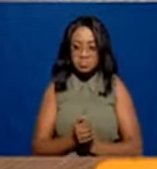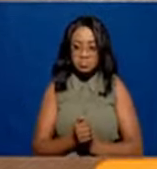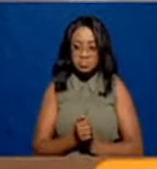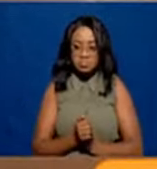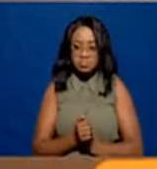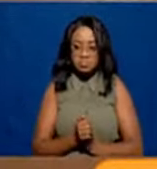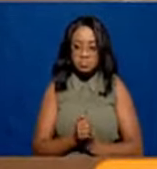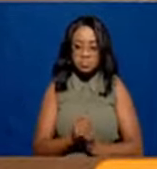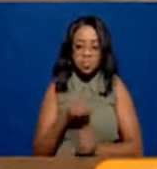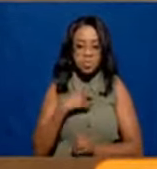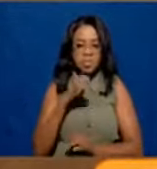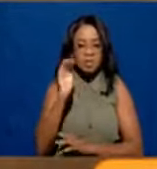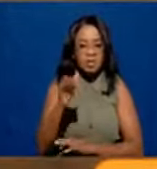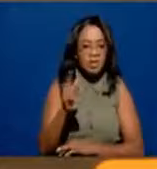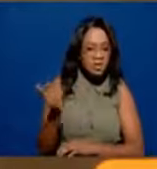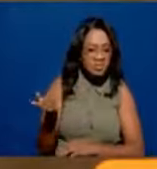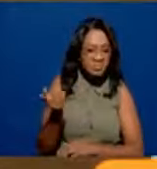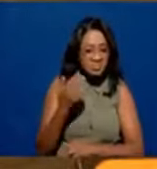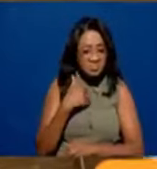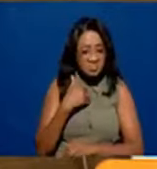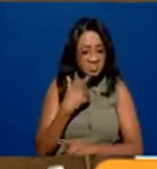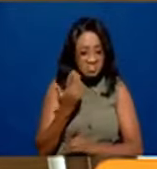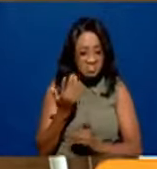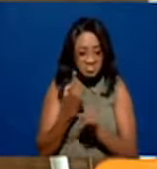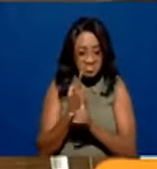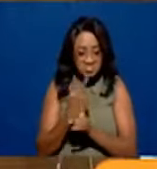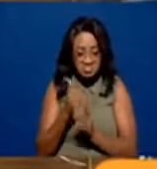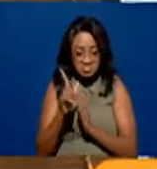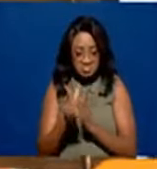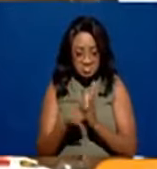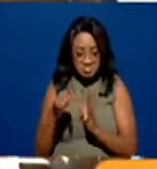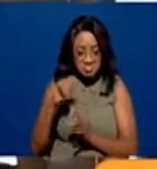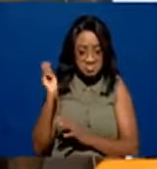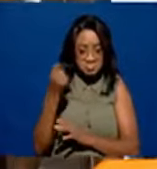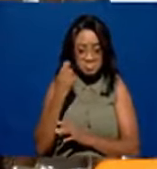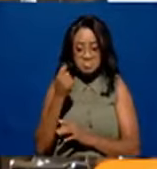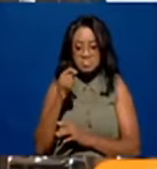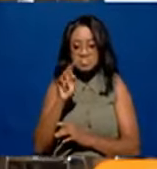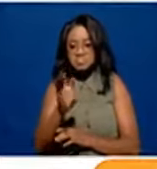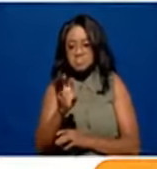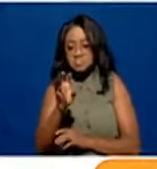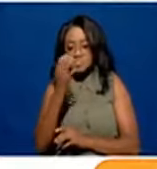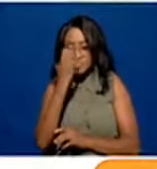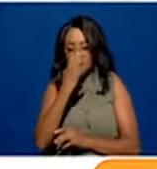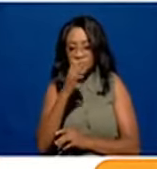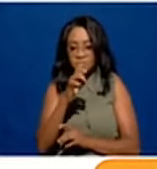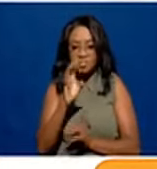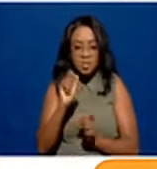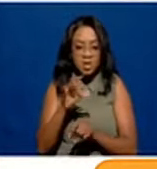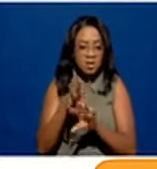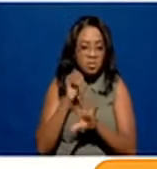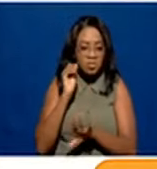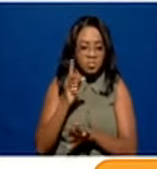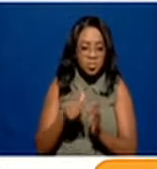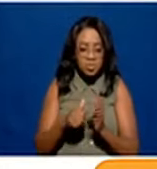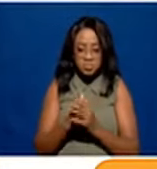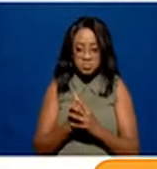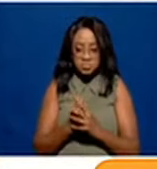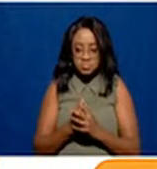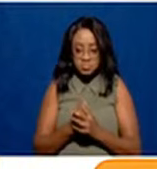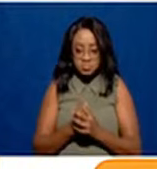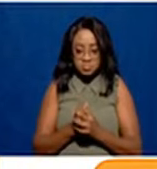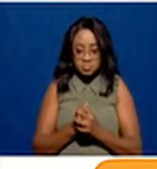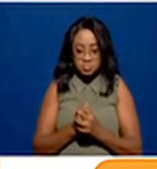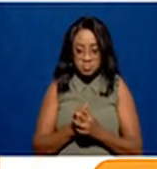I asked Father Muthoka if there are lessons the church in Kenya can pick from Europe. Lesson number one is that the